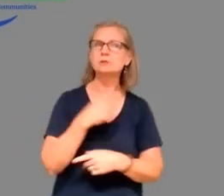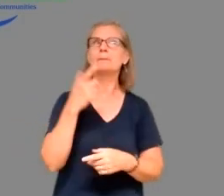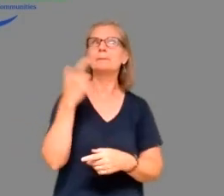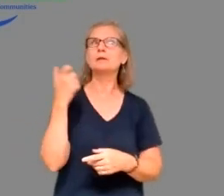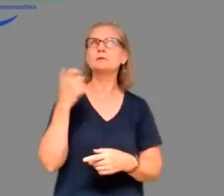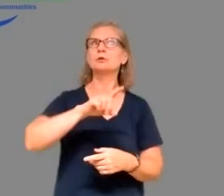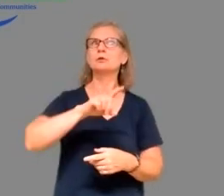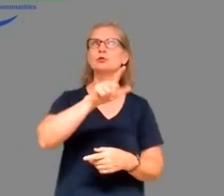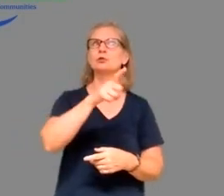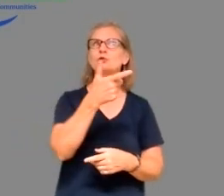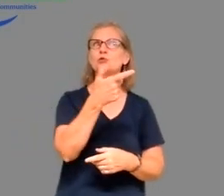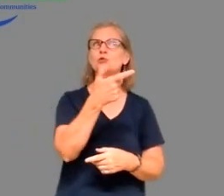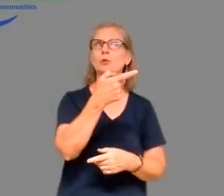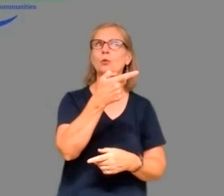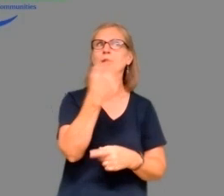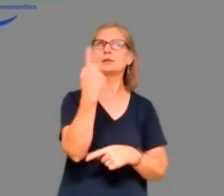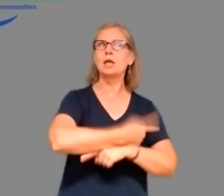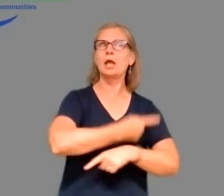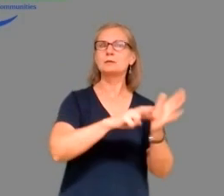5th.